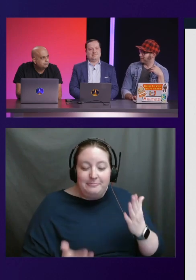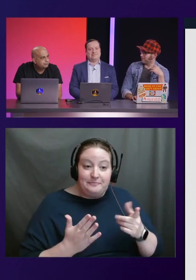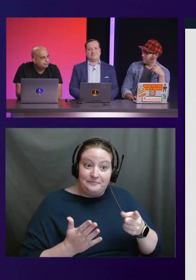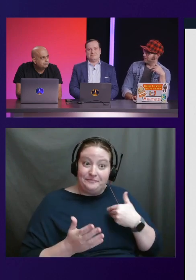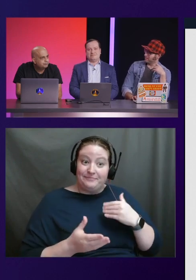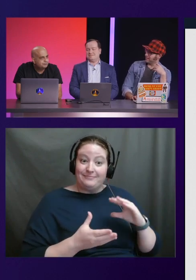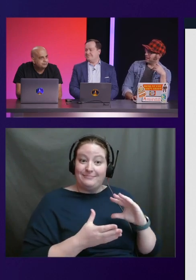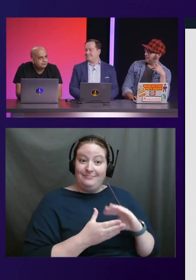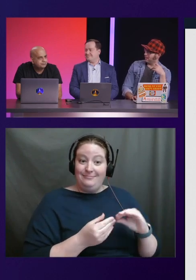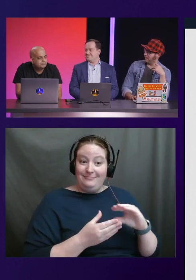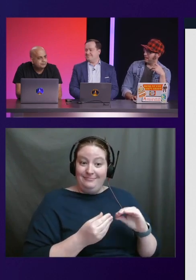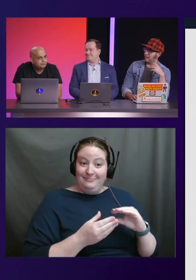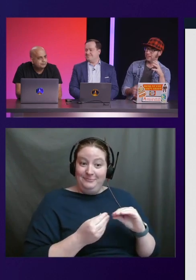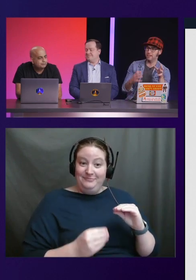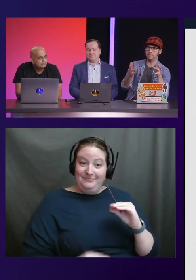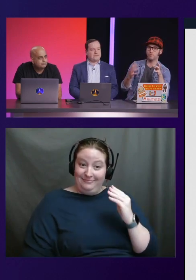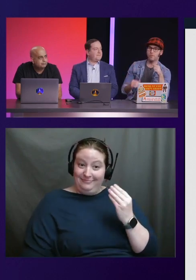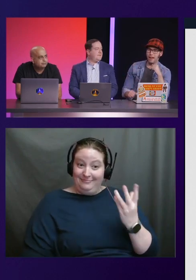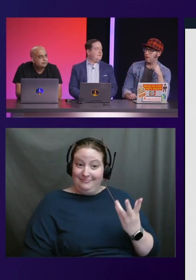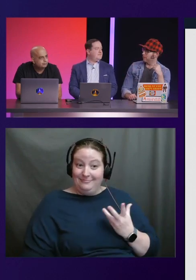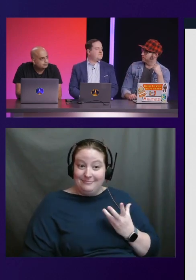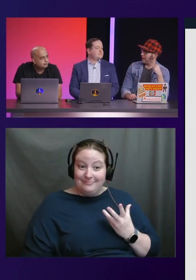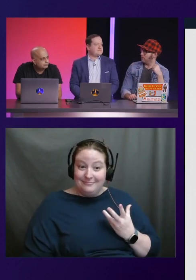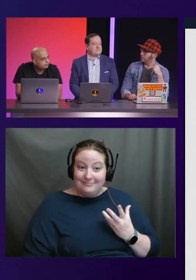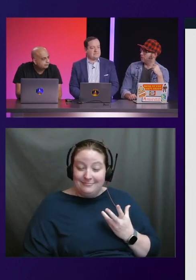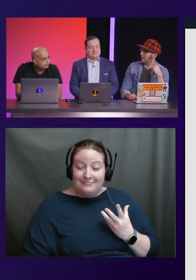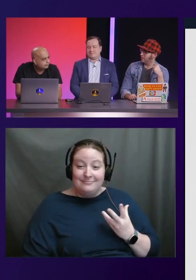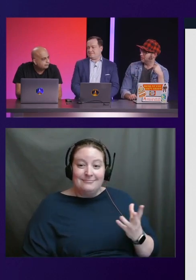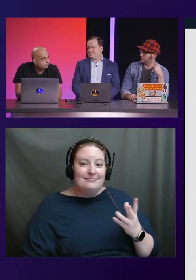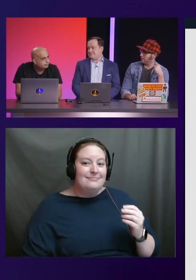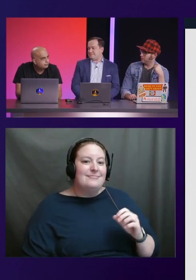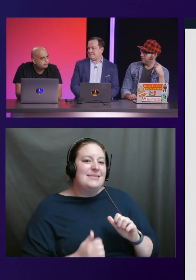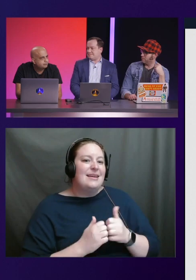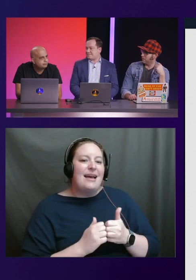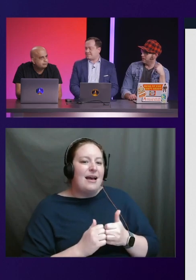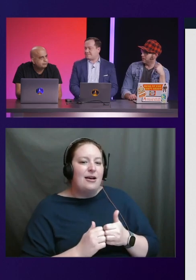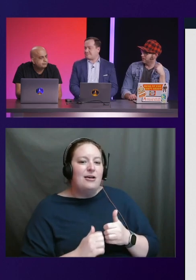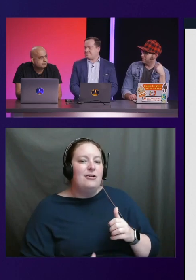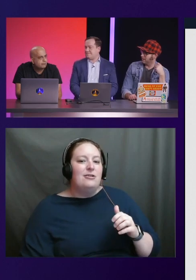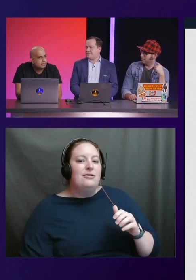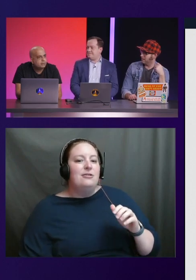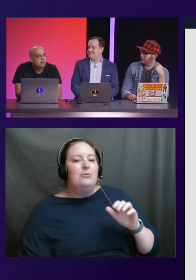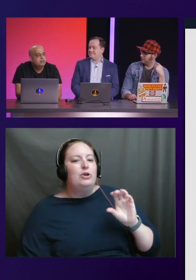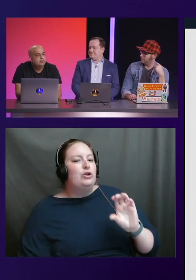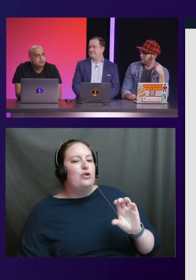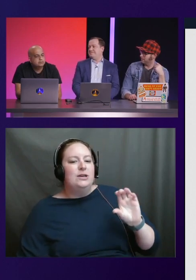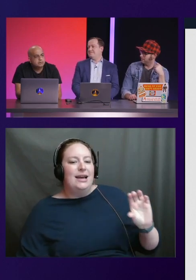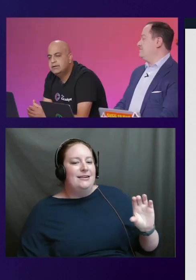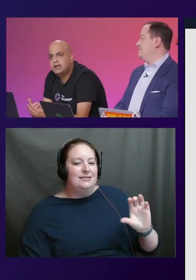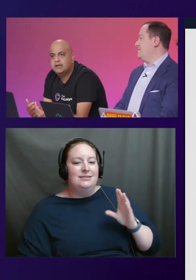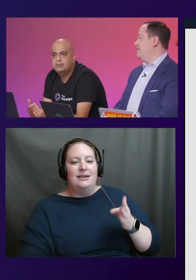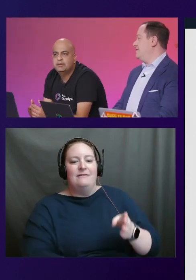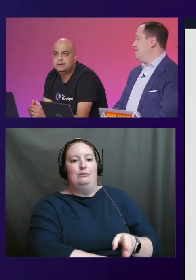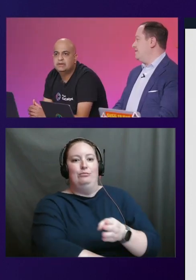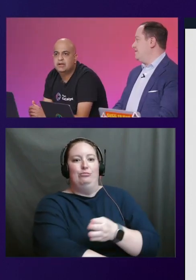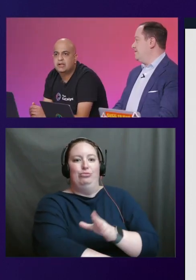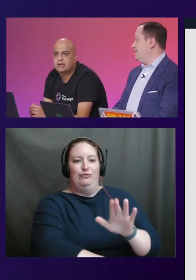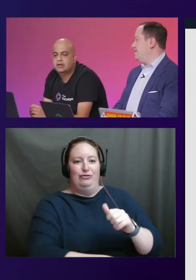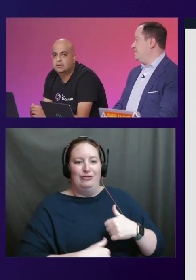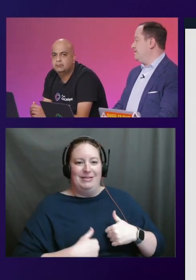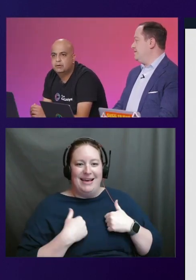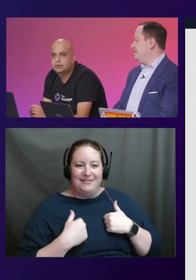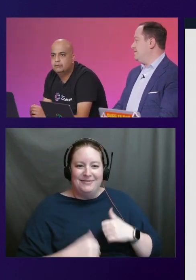anecdotes to share with us. And how would CodeCatalyst have made your life better? Yeah, I think the biggest thing